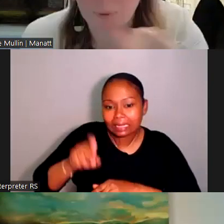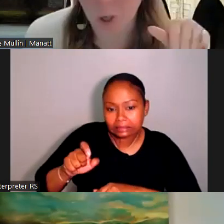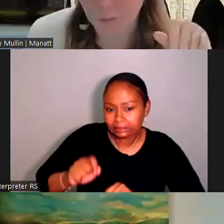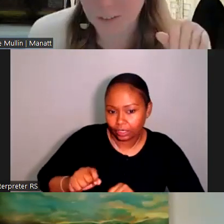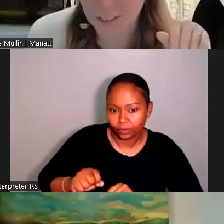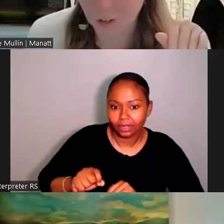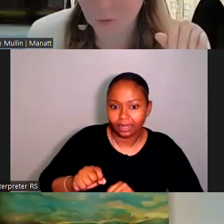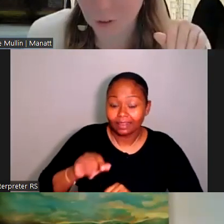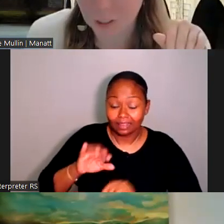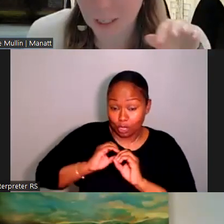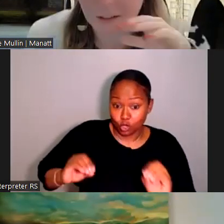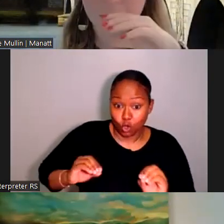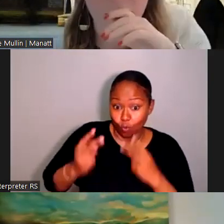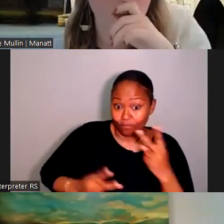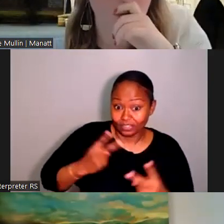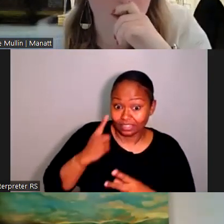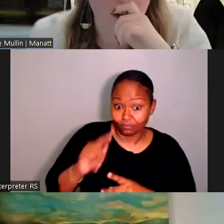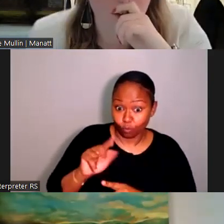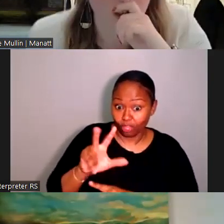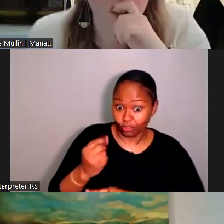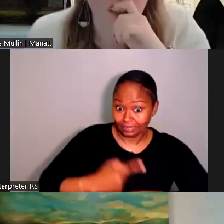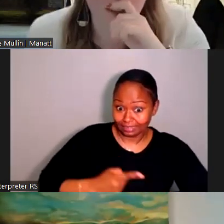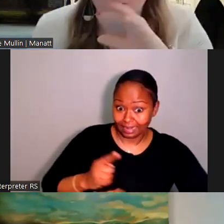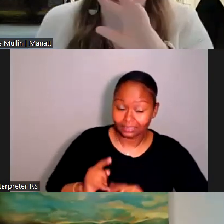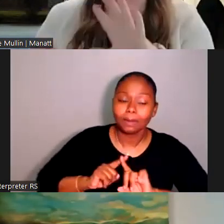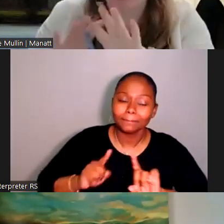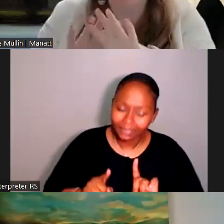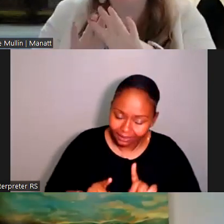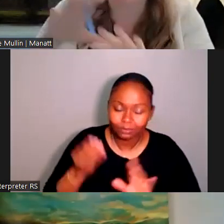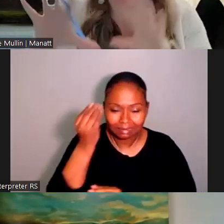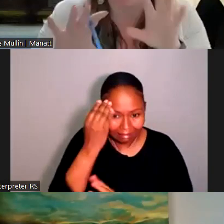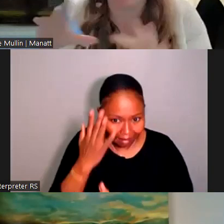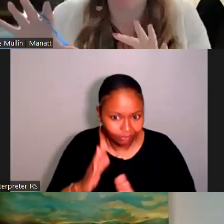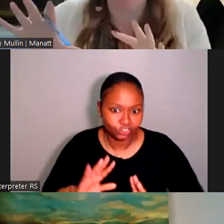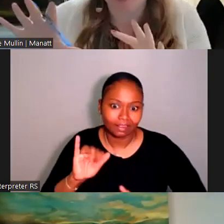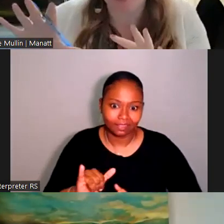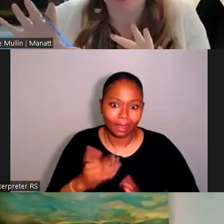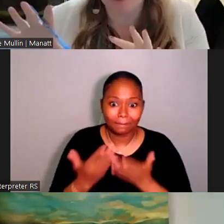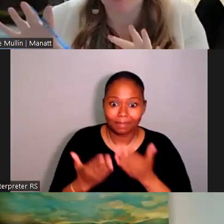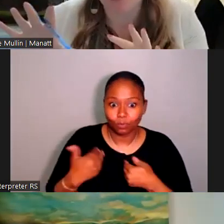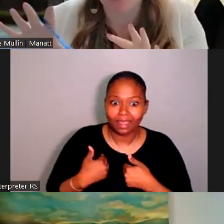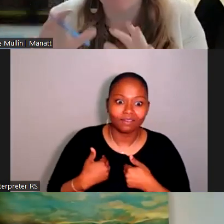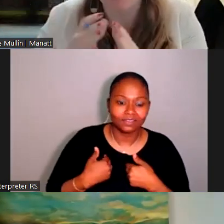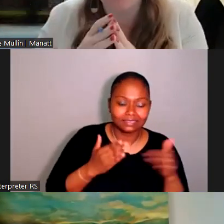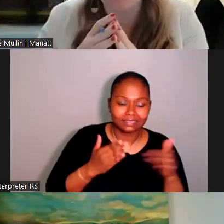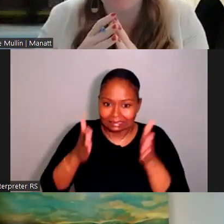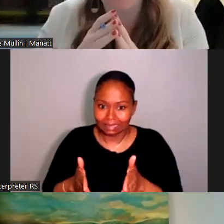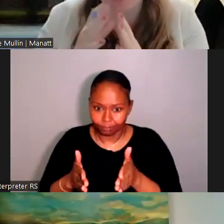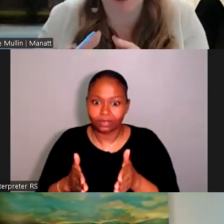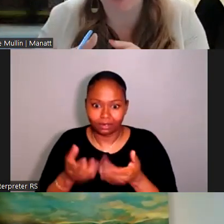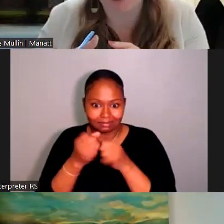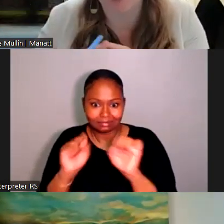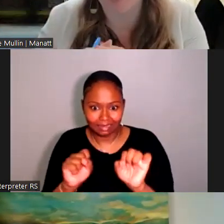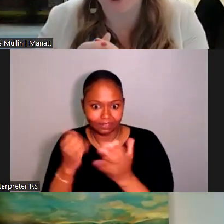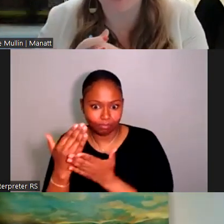that there could be no visitation for 30 days. It was acknowledging that there could be maybe separate sets of safety protocols,